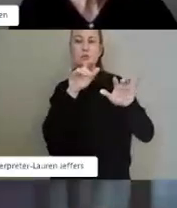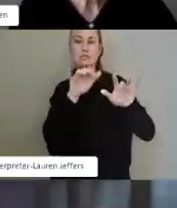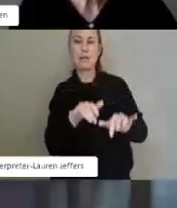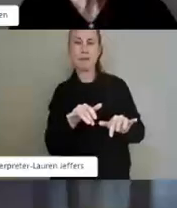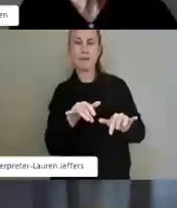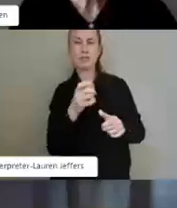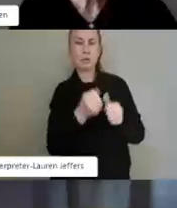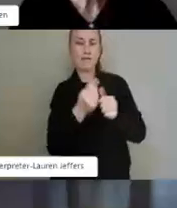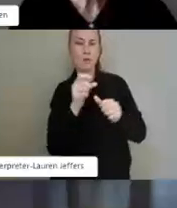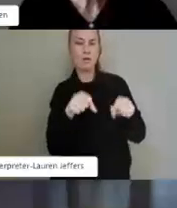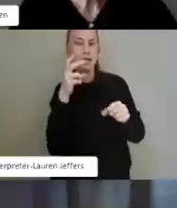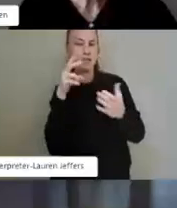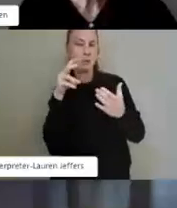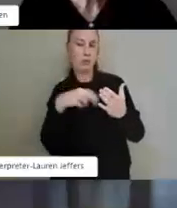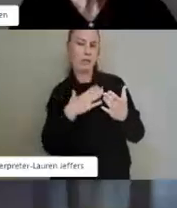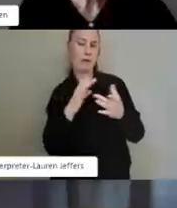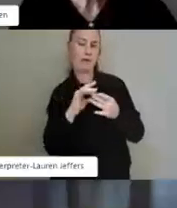it. Thank you.